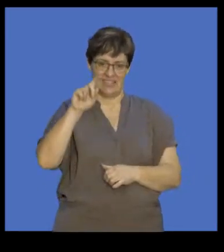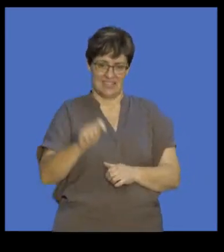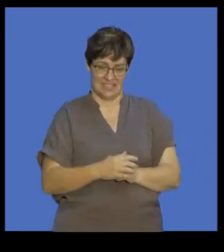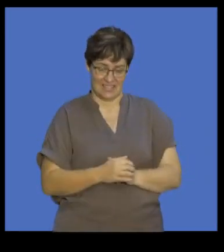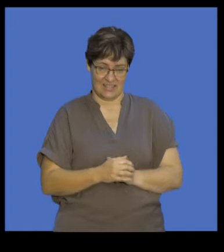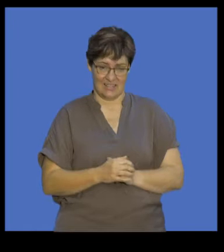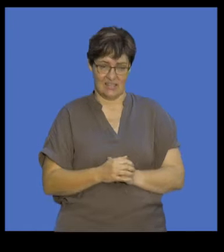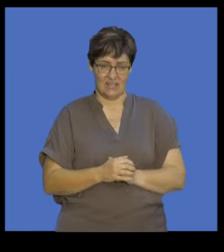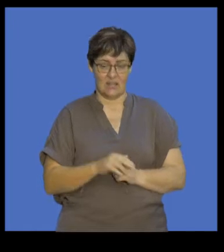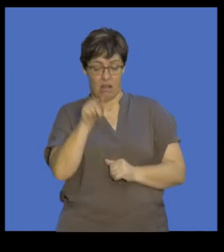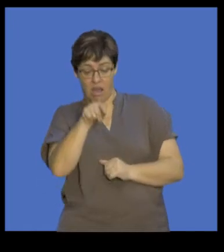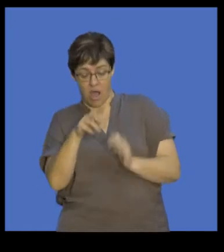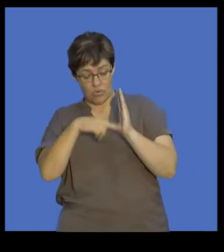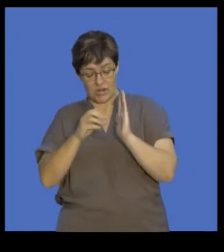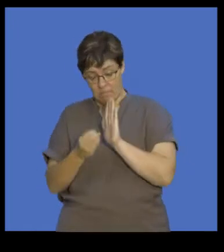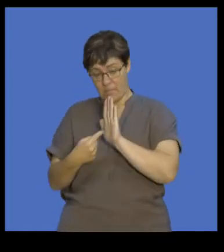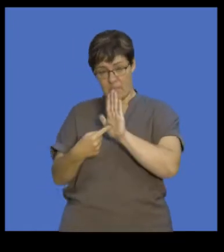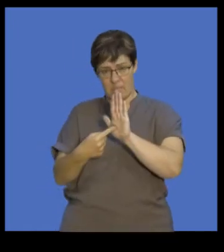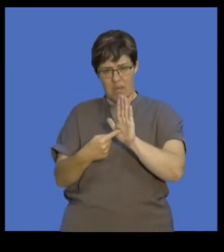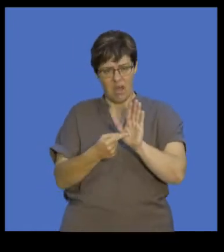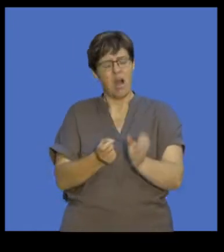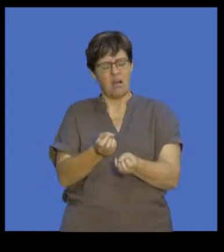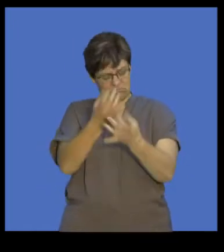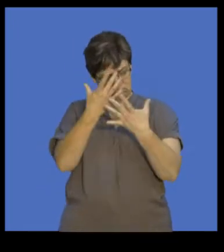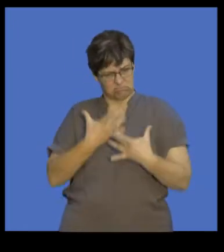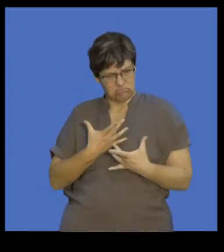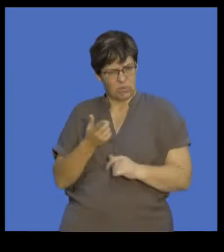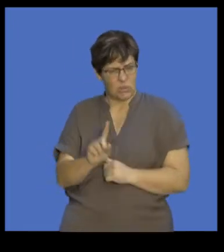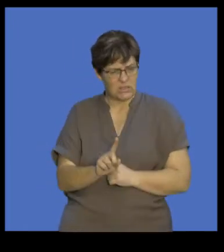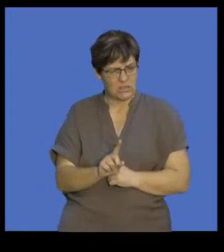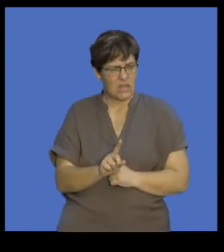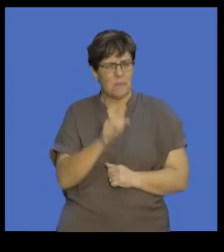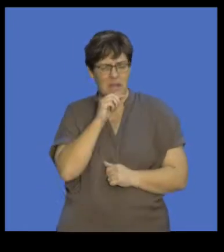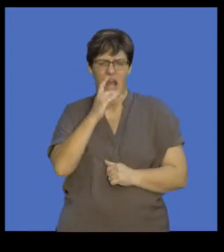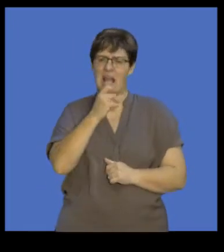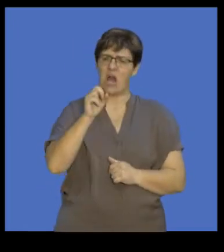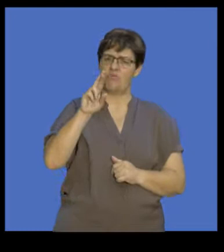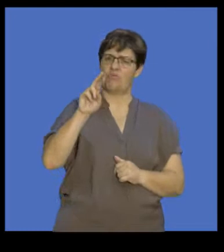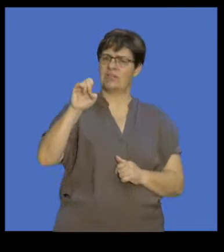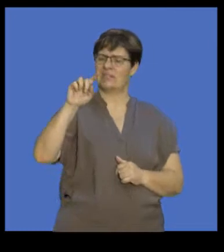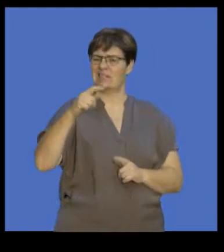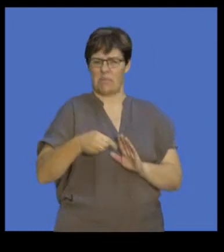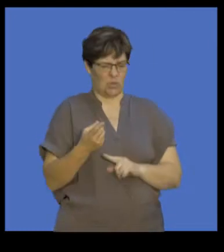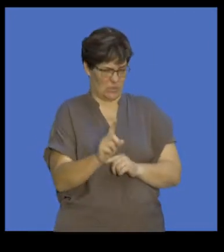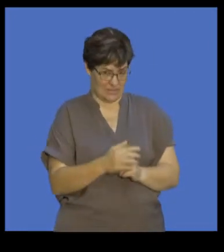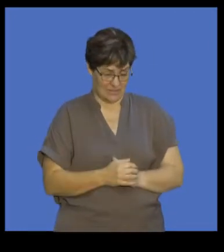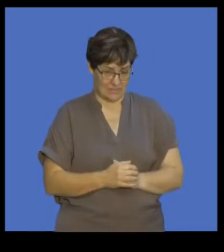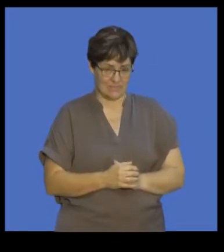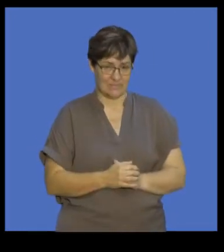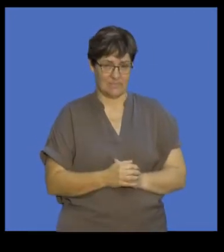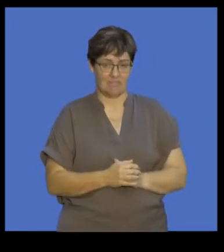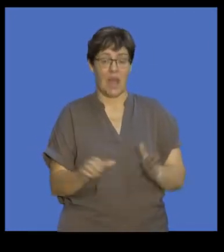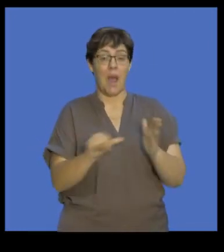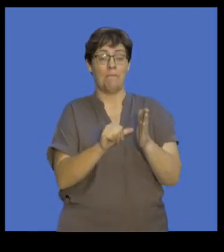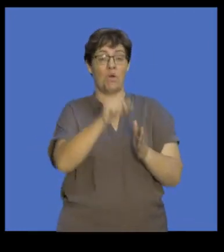the reading that we get from the ammeter, what more does it tell us in our understanding of what current is all about, right? Okay, now